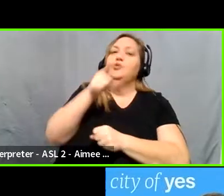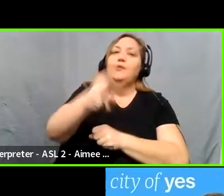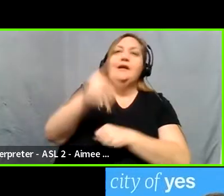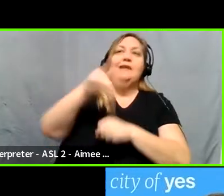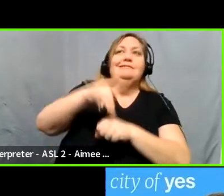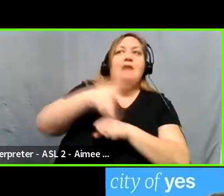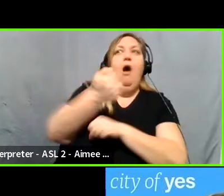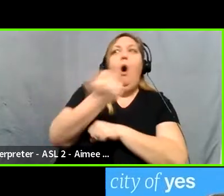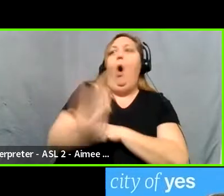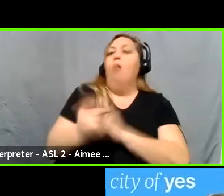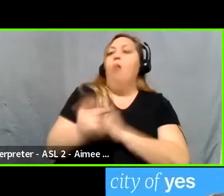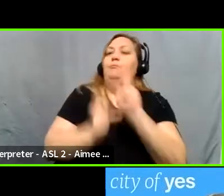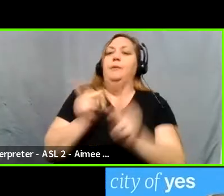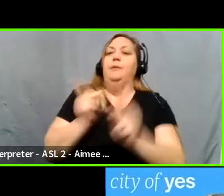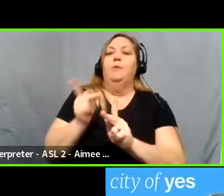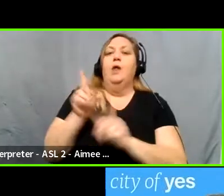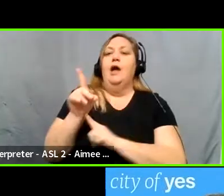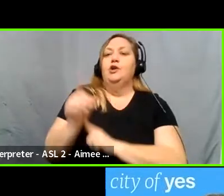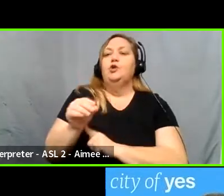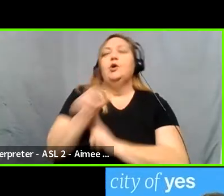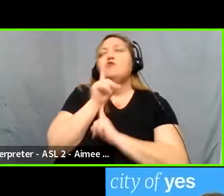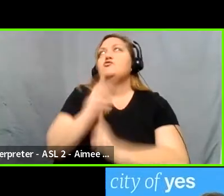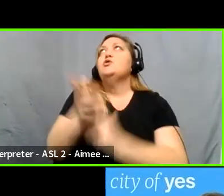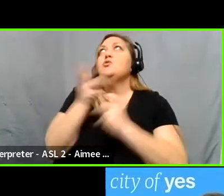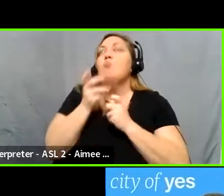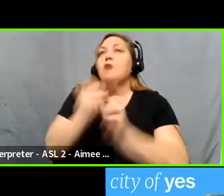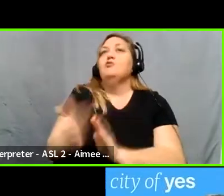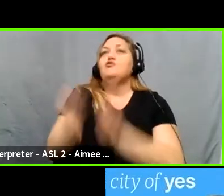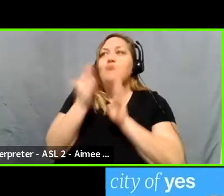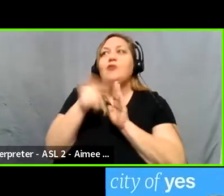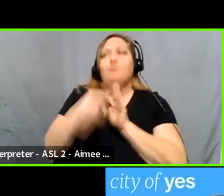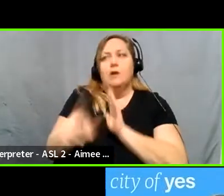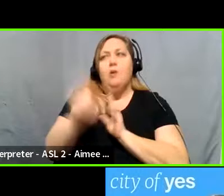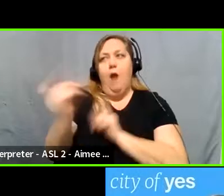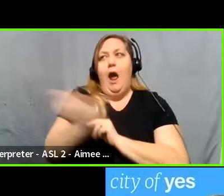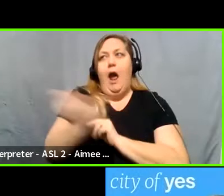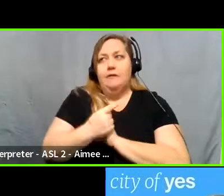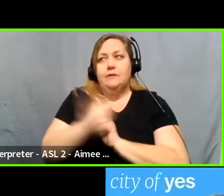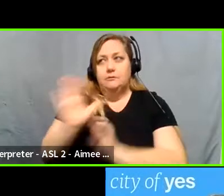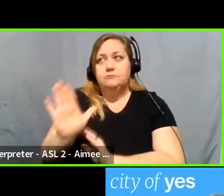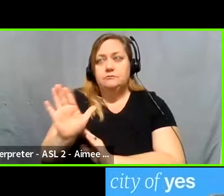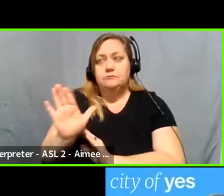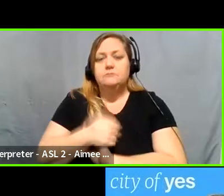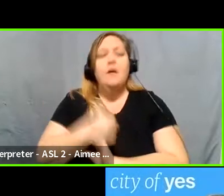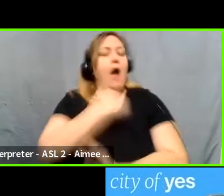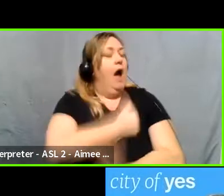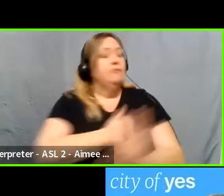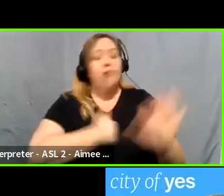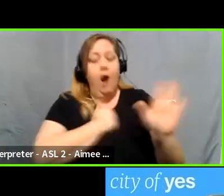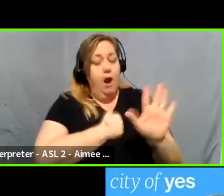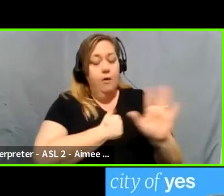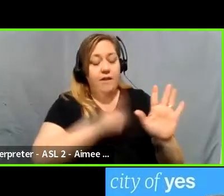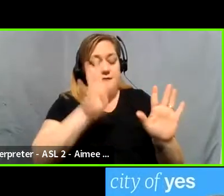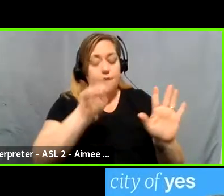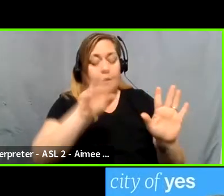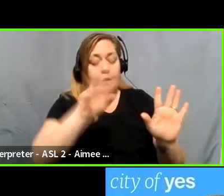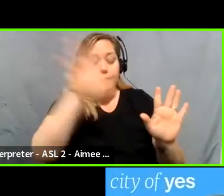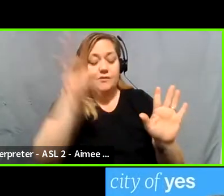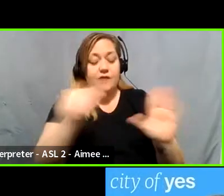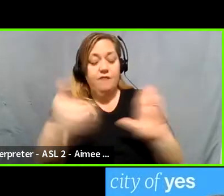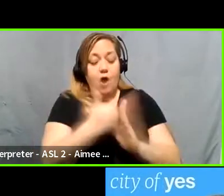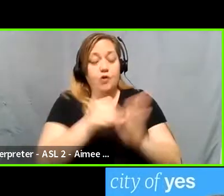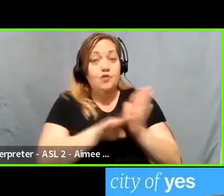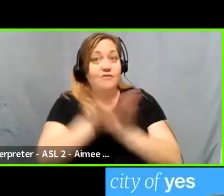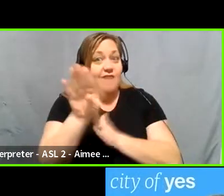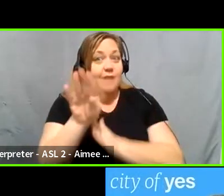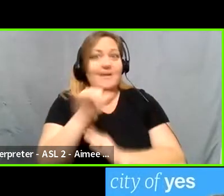to everybody. Um, and I do want to, I truly want to address what you're, what you're asking here. I'm sorry. Forty percent of all new development